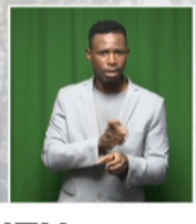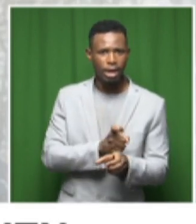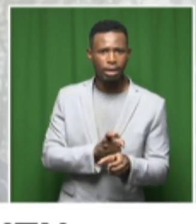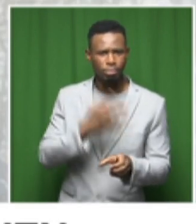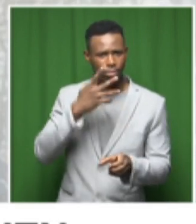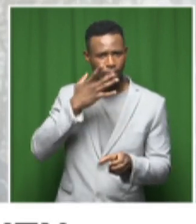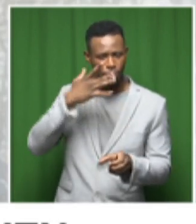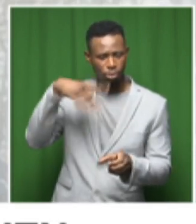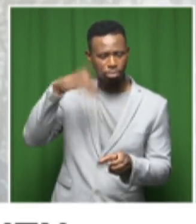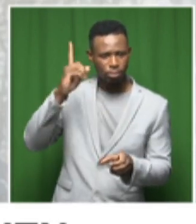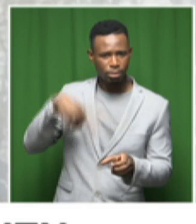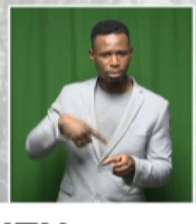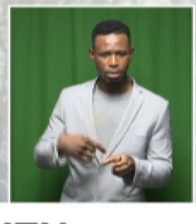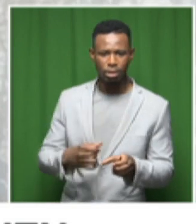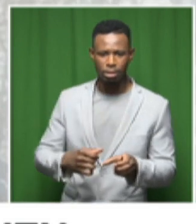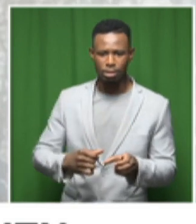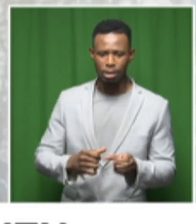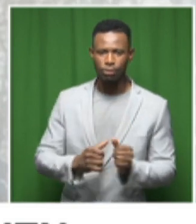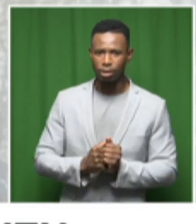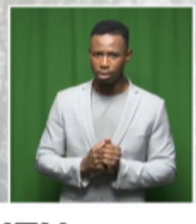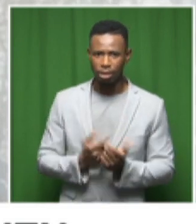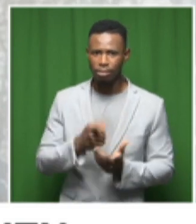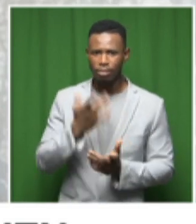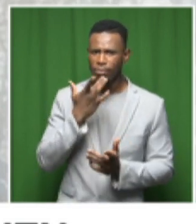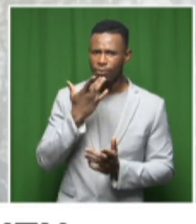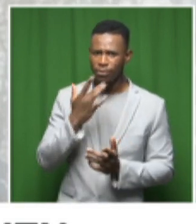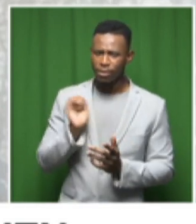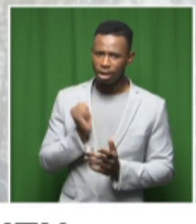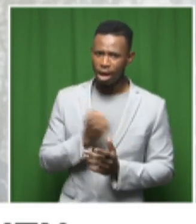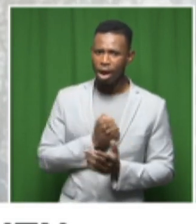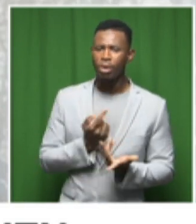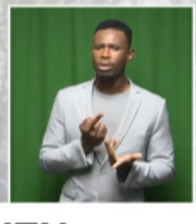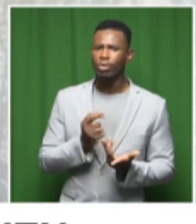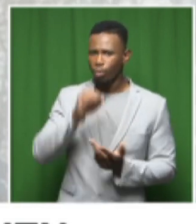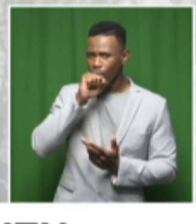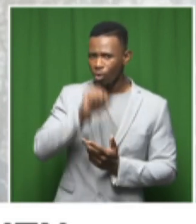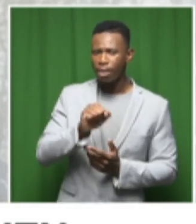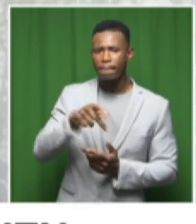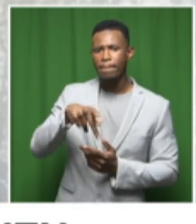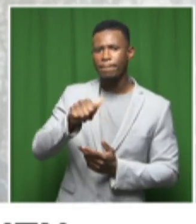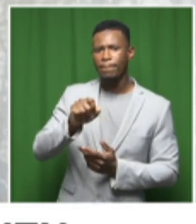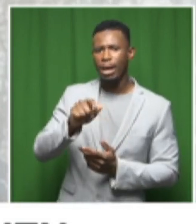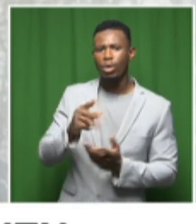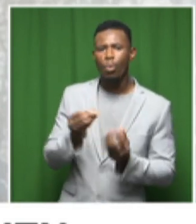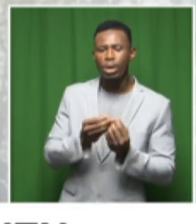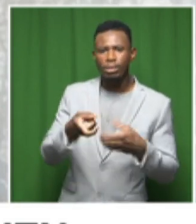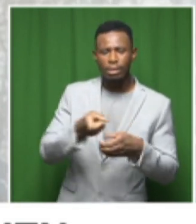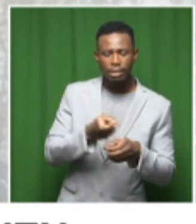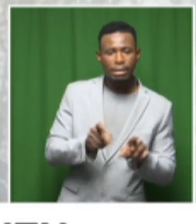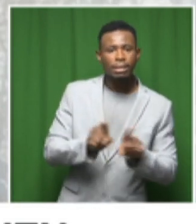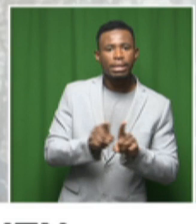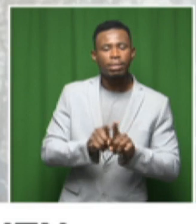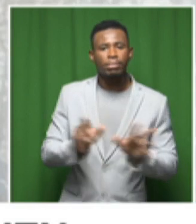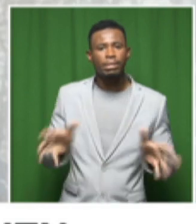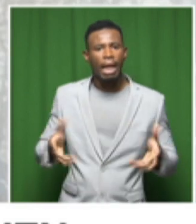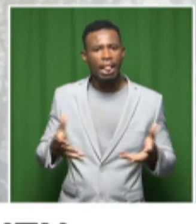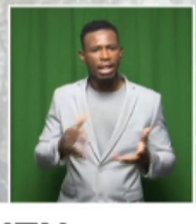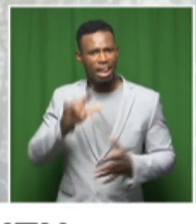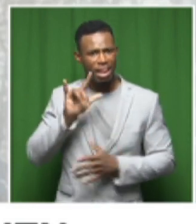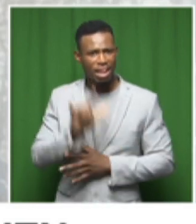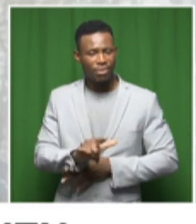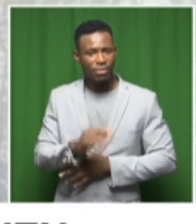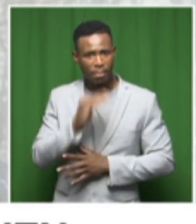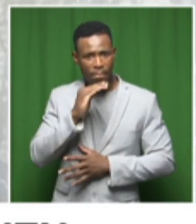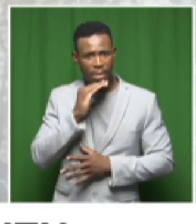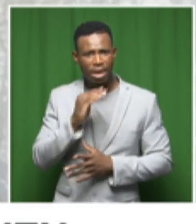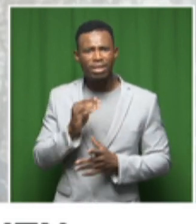And pasta with mint, favorite. Pasta with cream, we love pasta, and we also love salads. So our basic